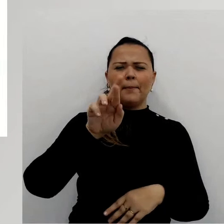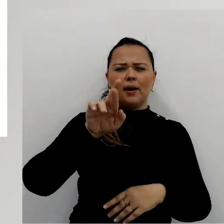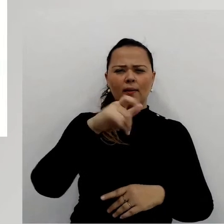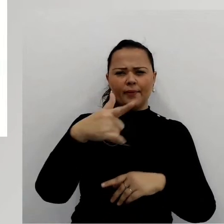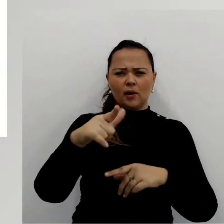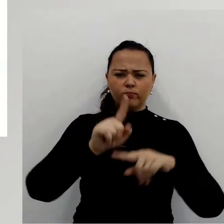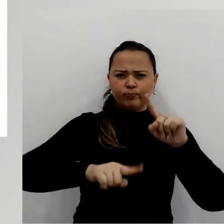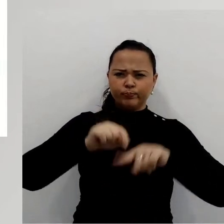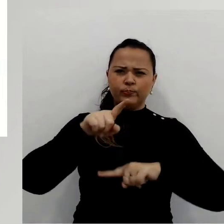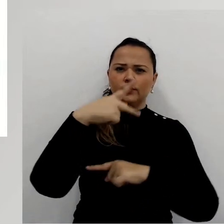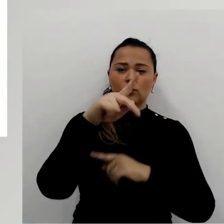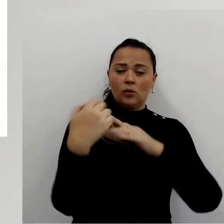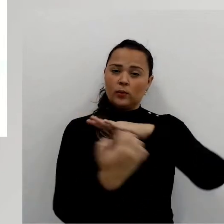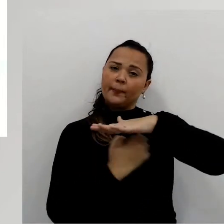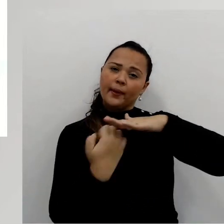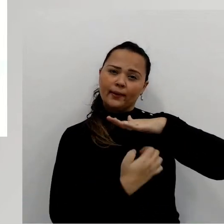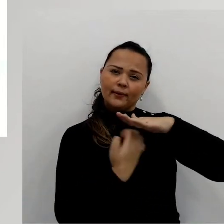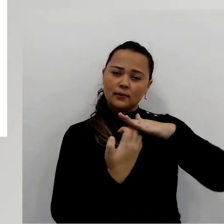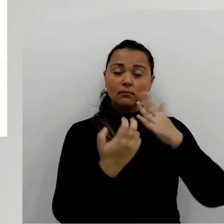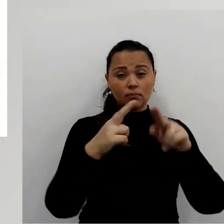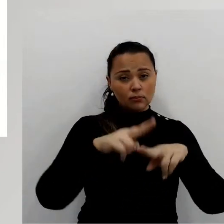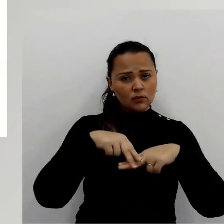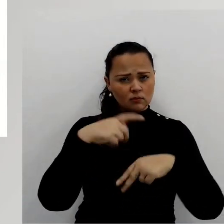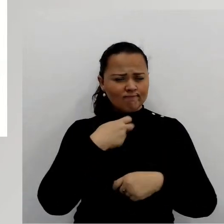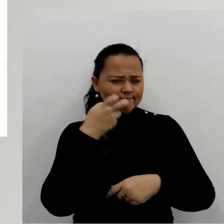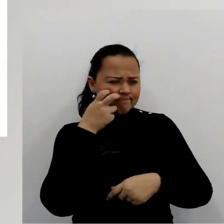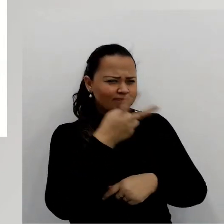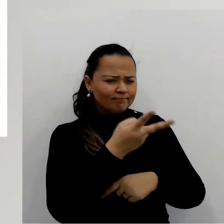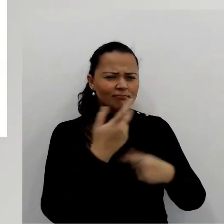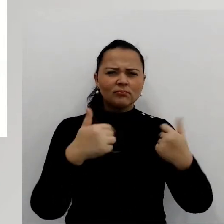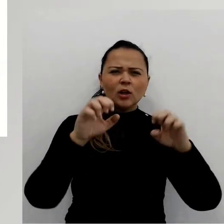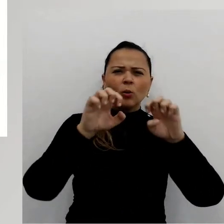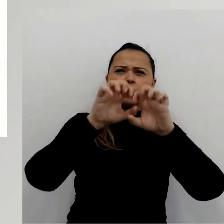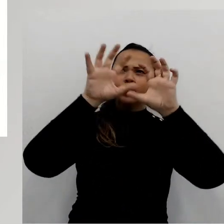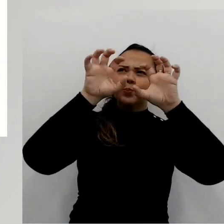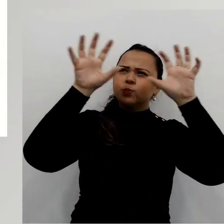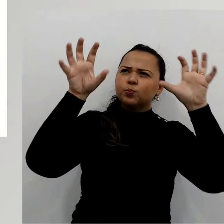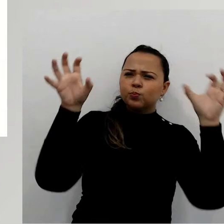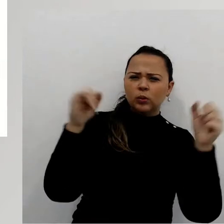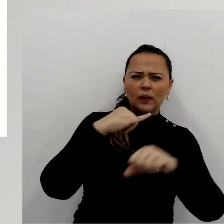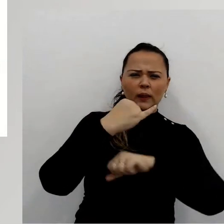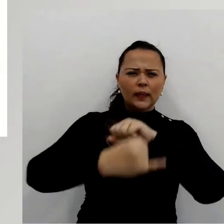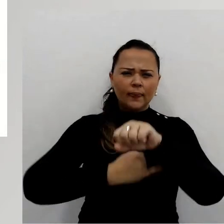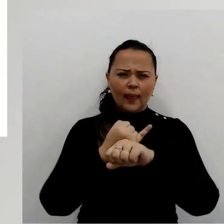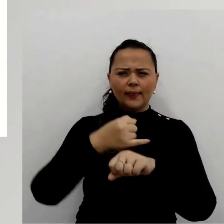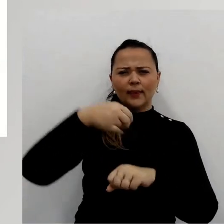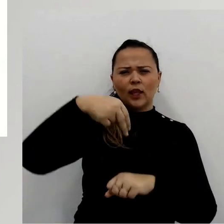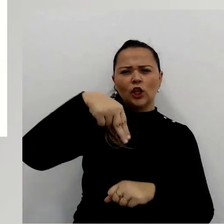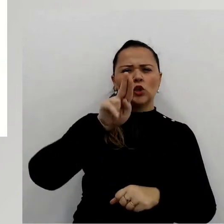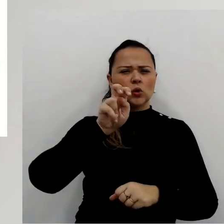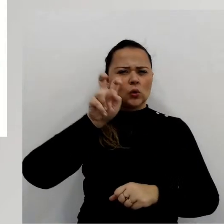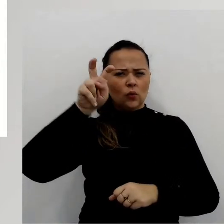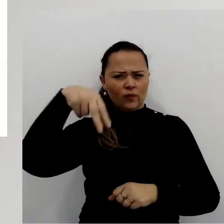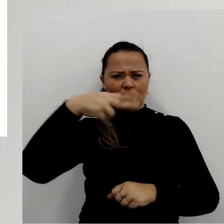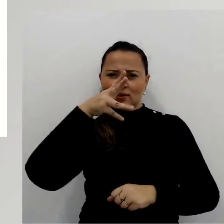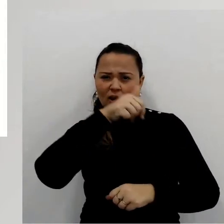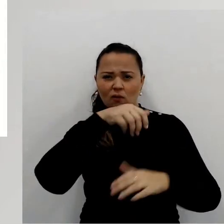the cloud, right, the internet, but what's going on, more importantly, the cloud is really becoming the new norm.